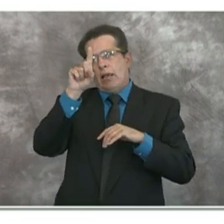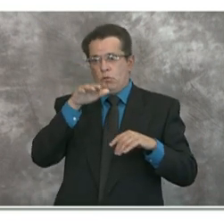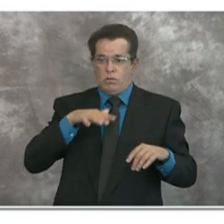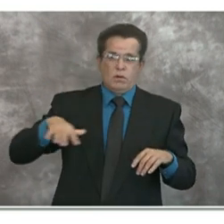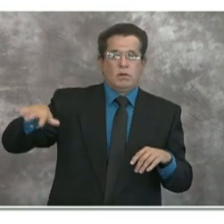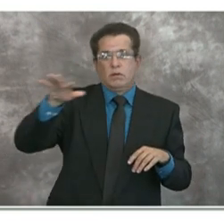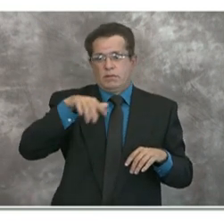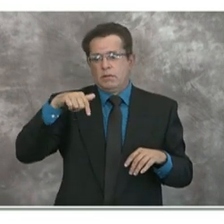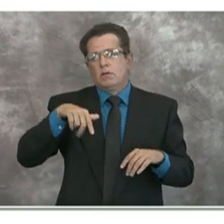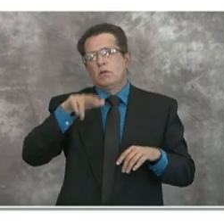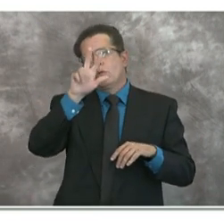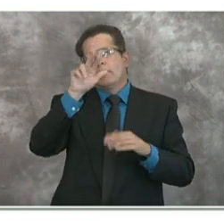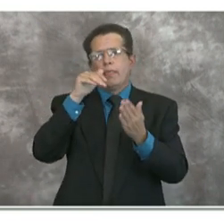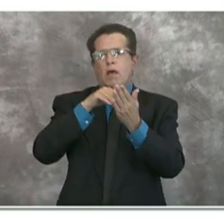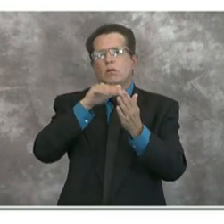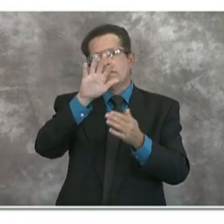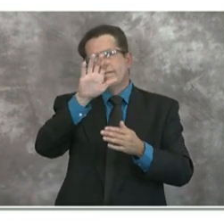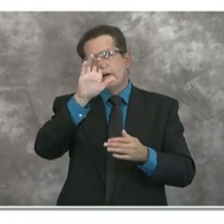are reporting